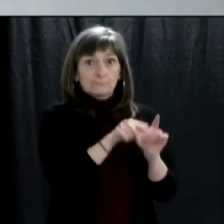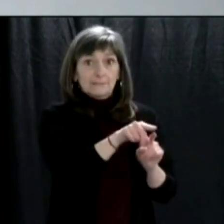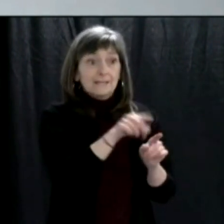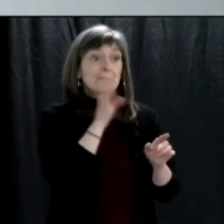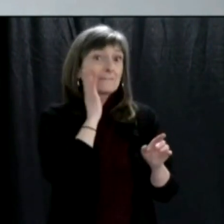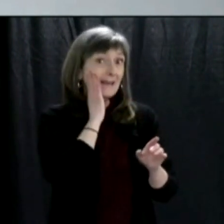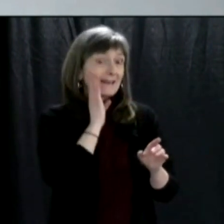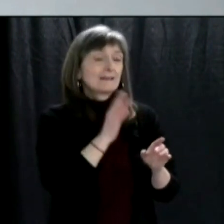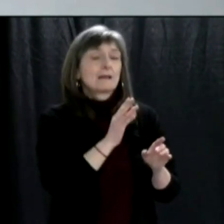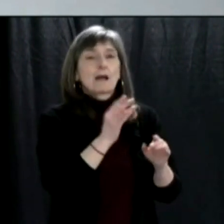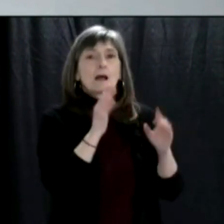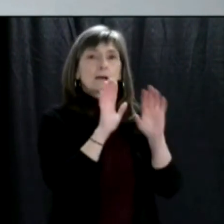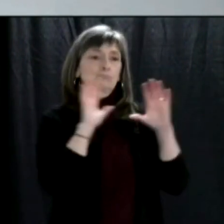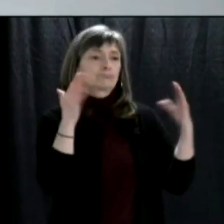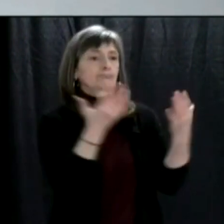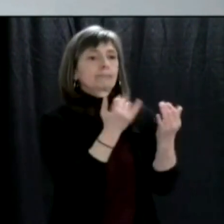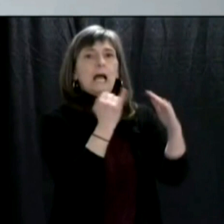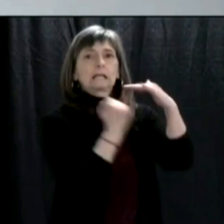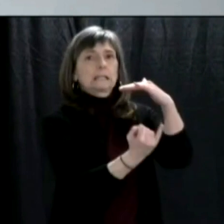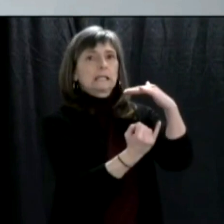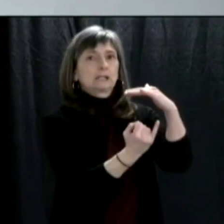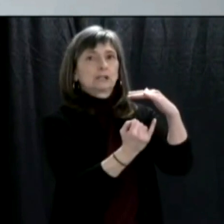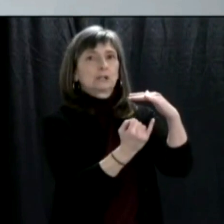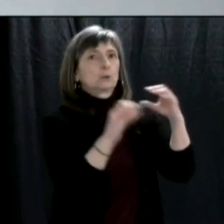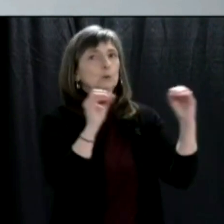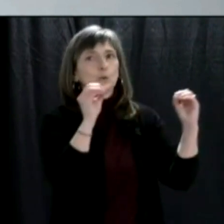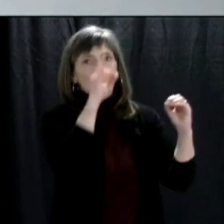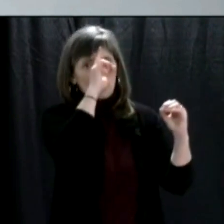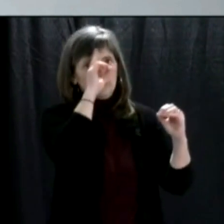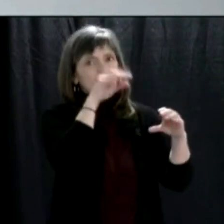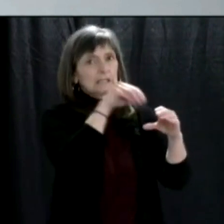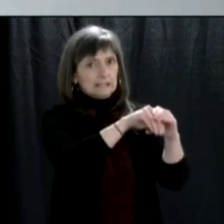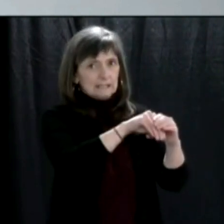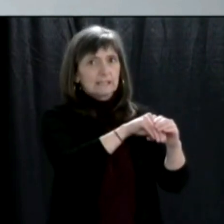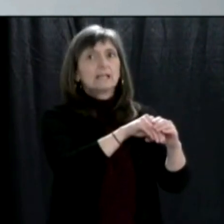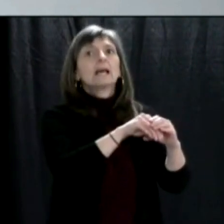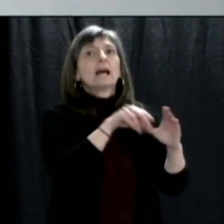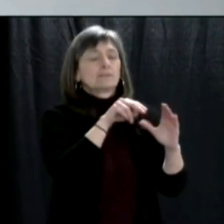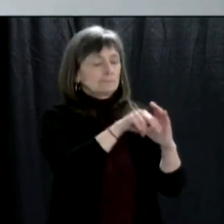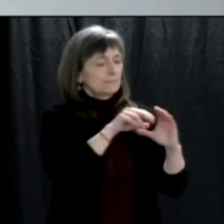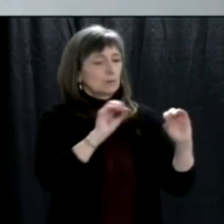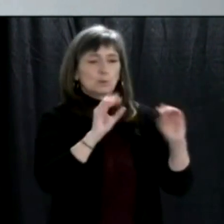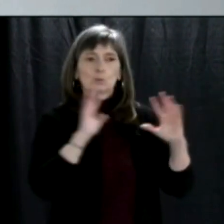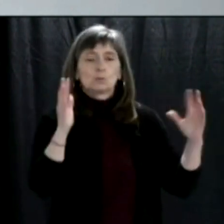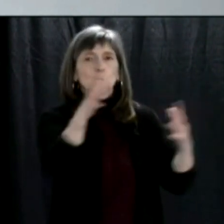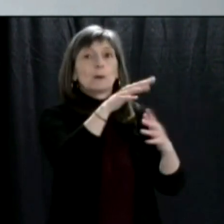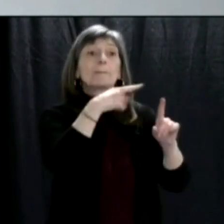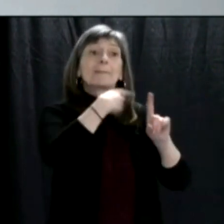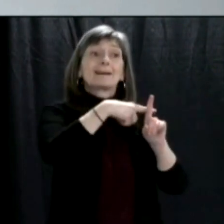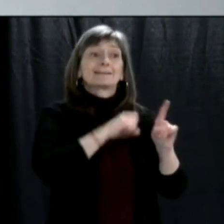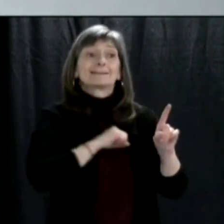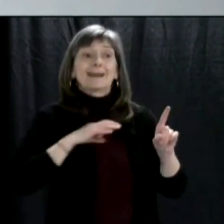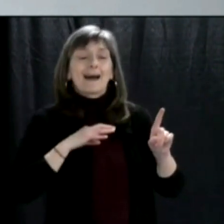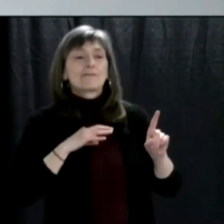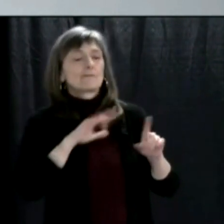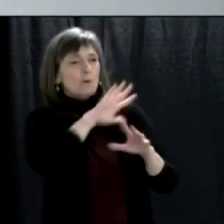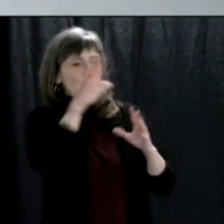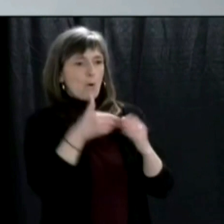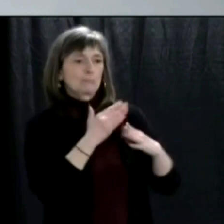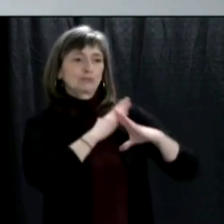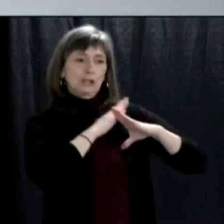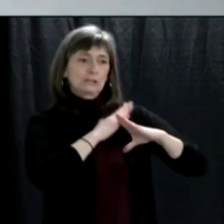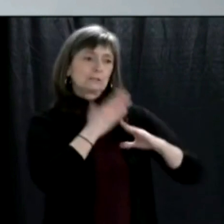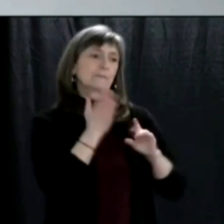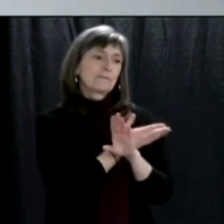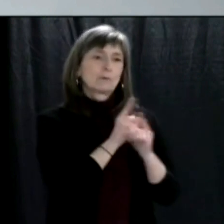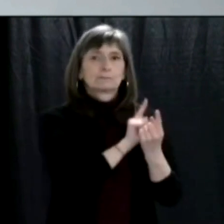appropriate precautions in place. This includes the use of personal protective equipment for staff who are caring for the patient. A